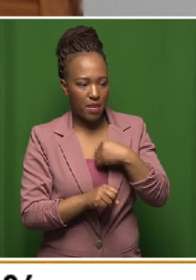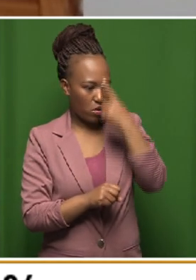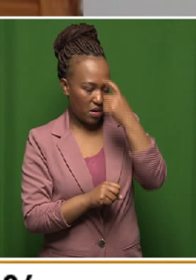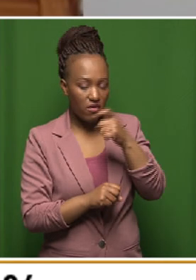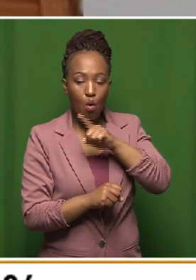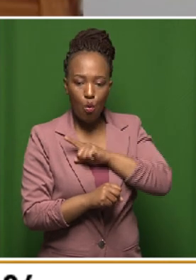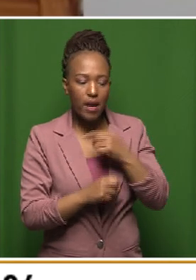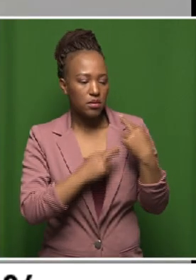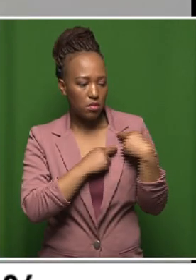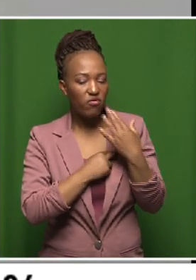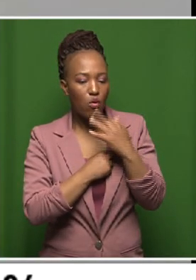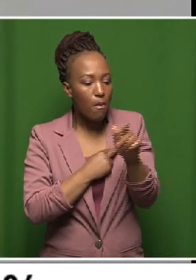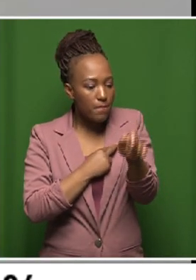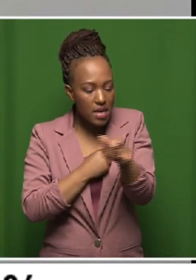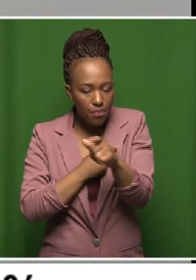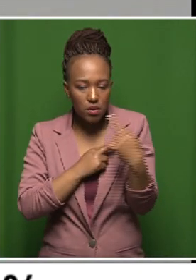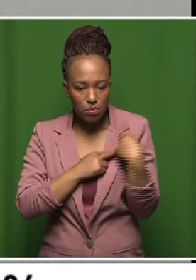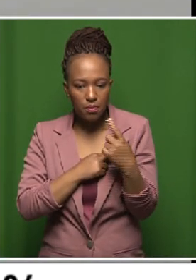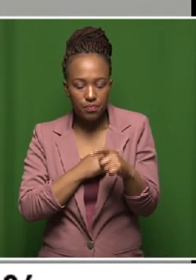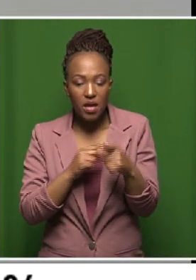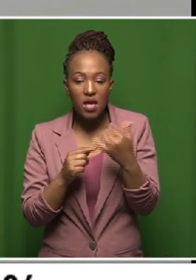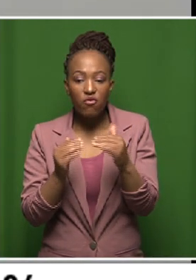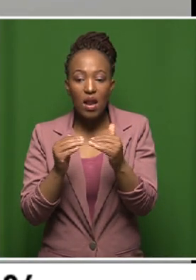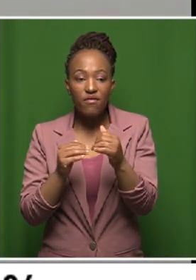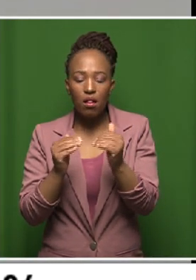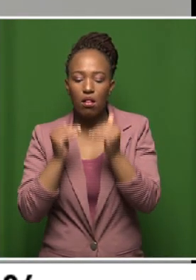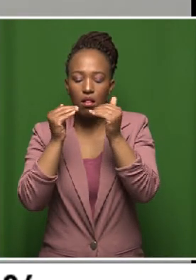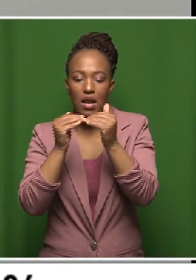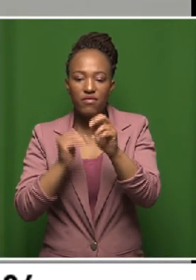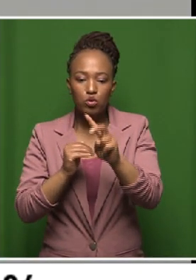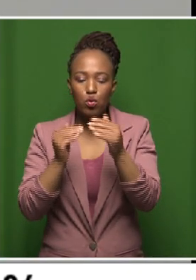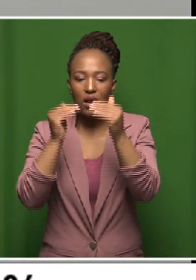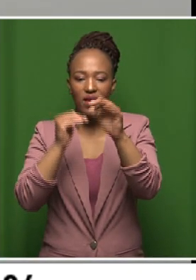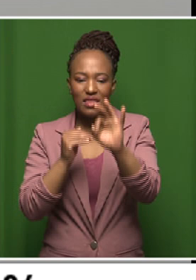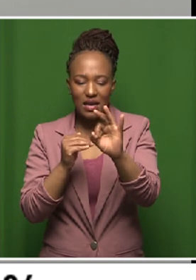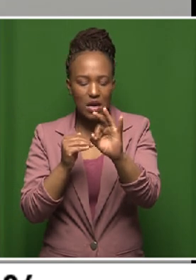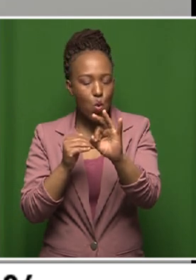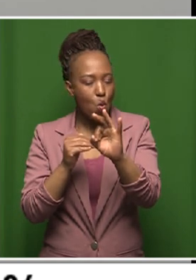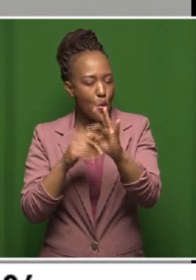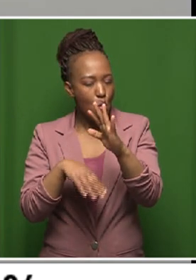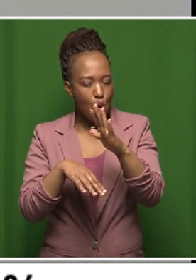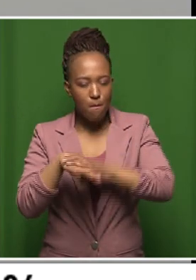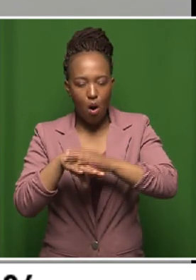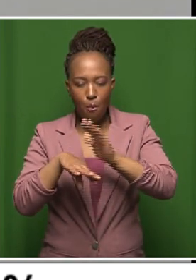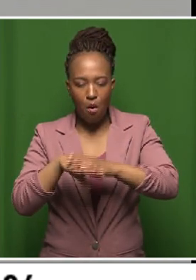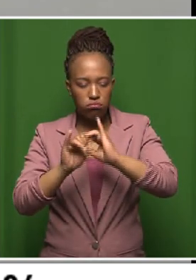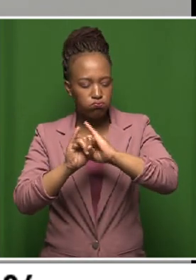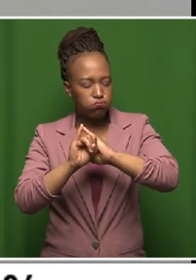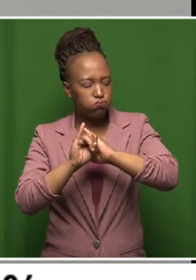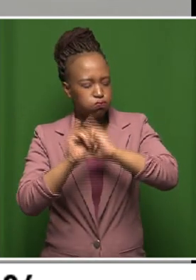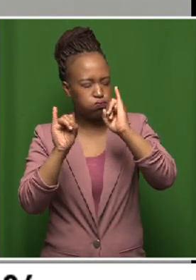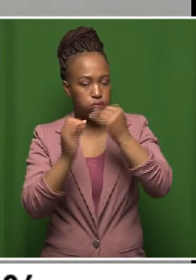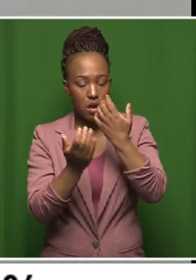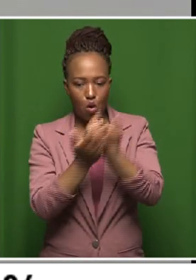of individuals. But if we go back to level 2 or to level 3, I'm afraid this is going to be seriously, seriously painful to this